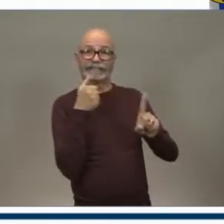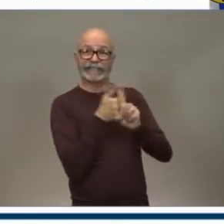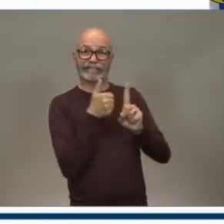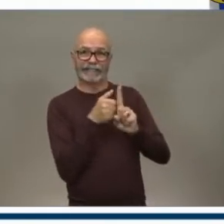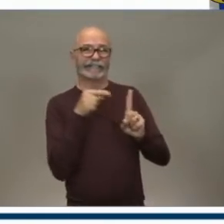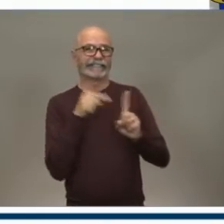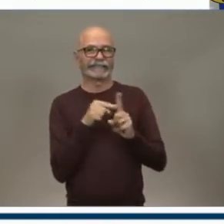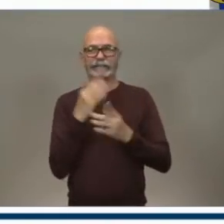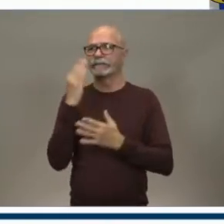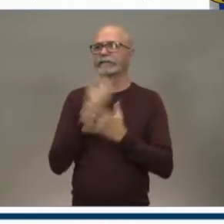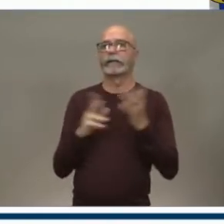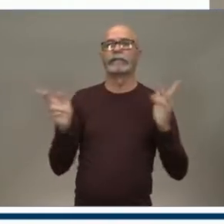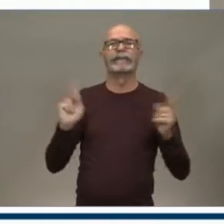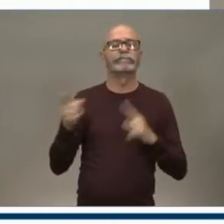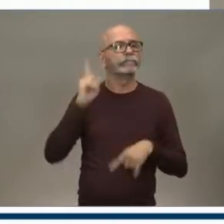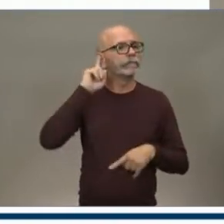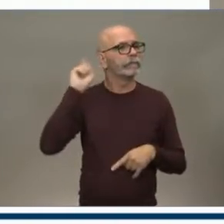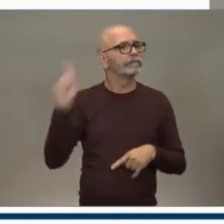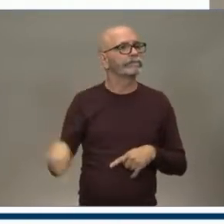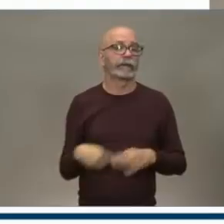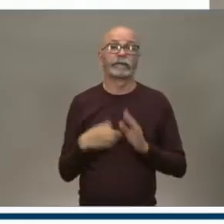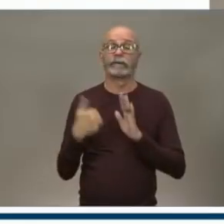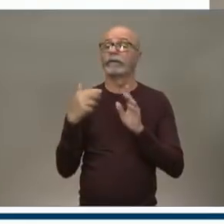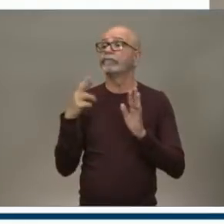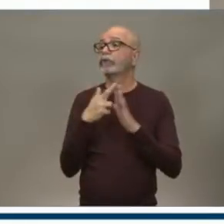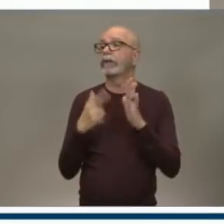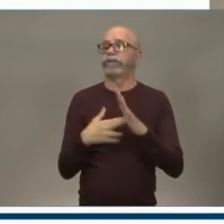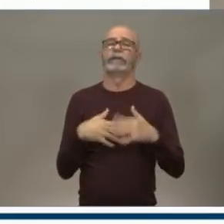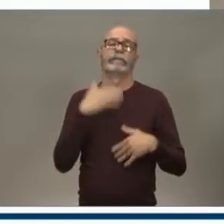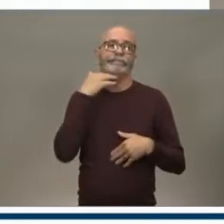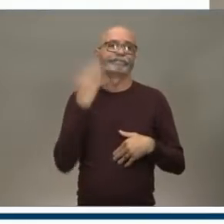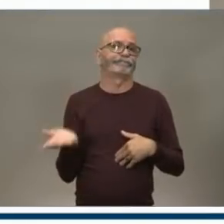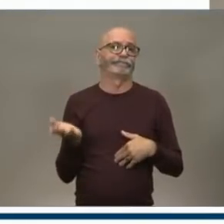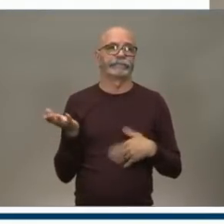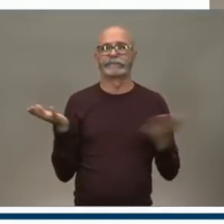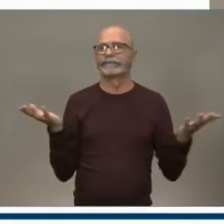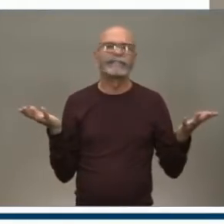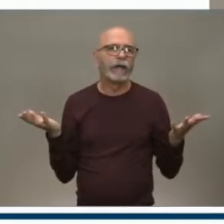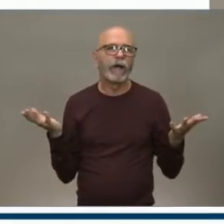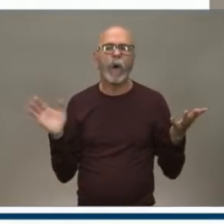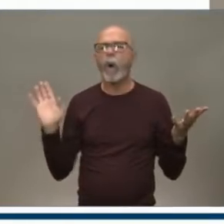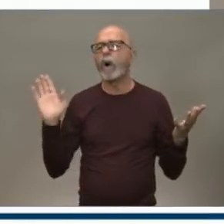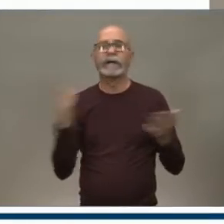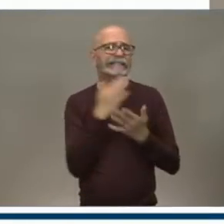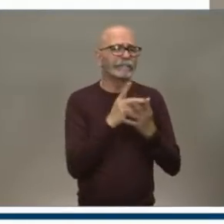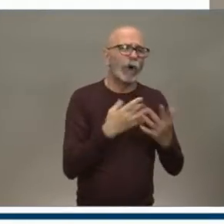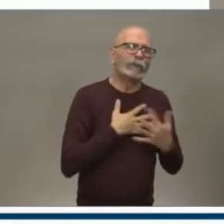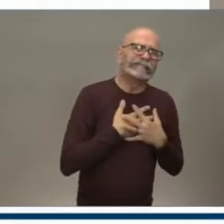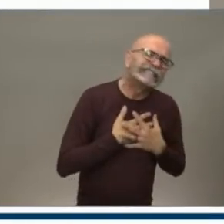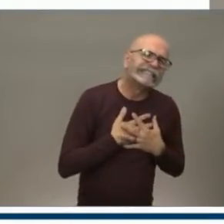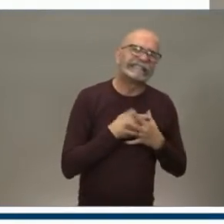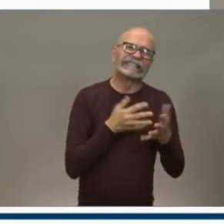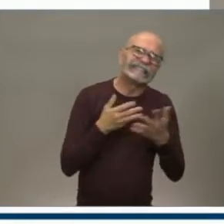it? So I think that, as I answered to a previous question, compliance and enforcement has always been part of our